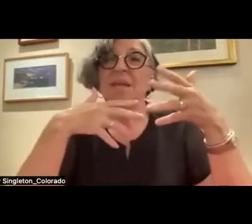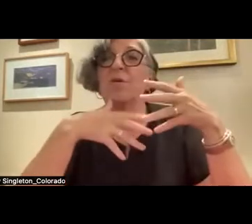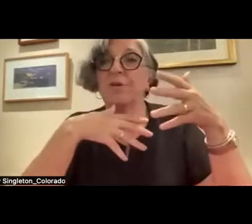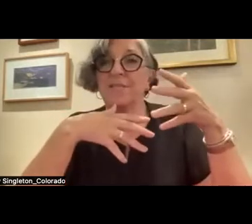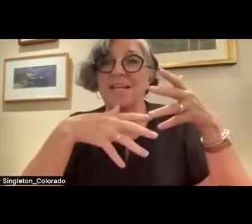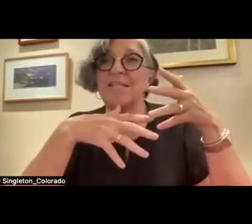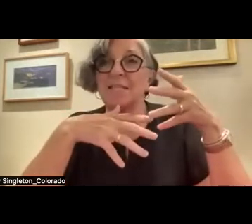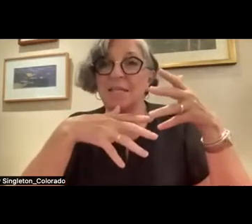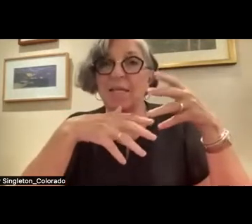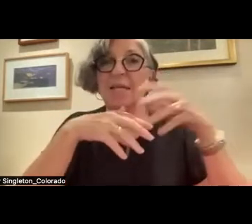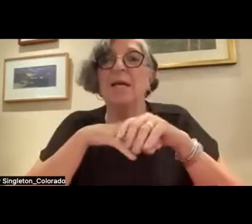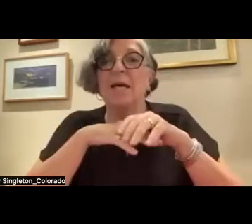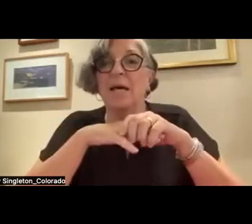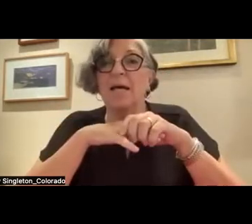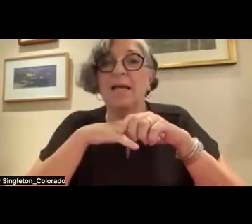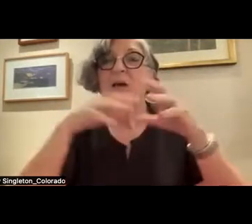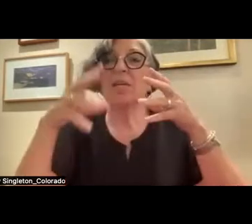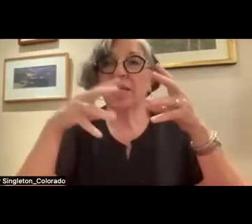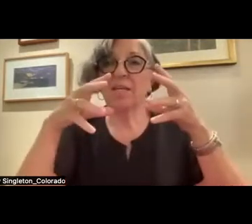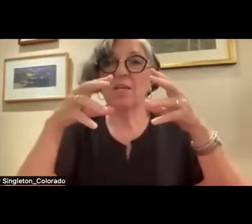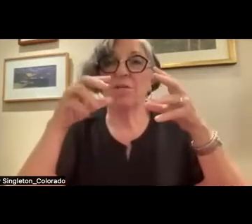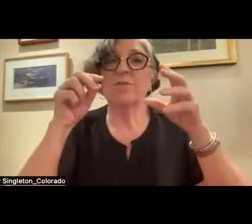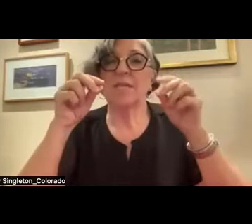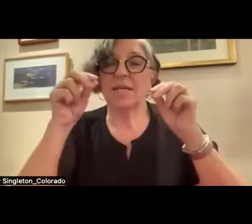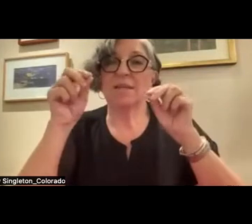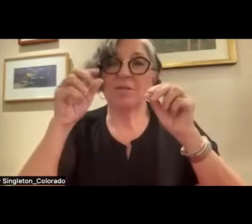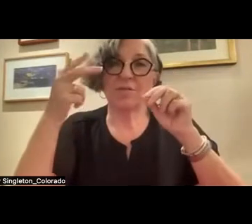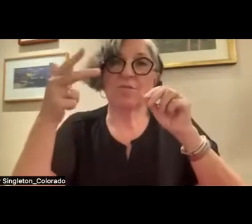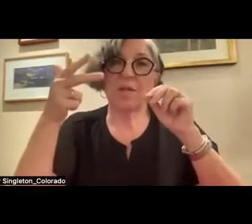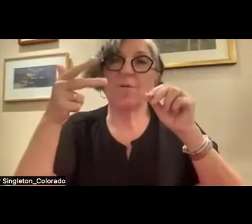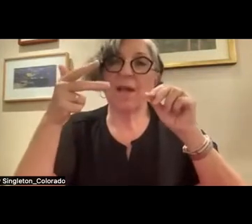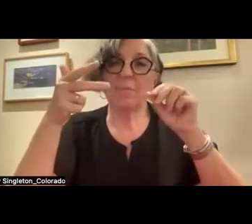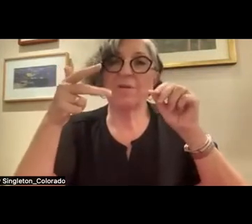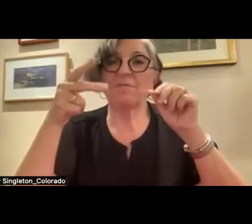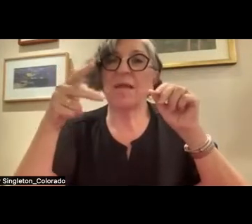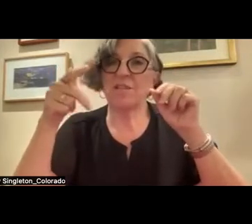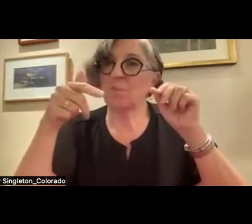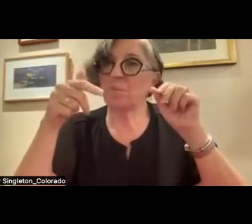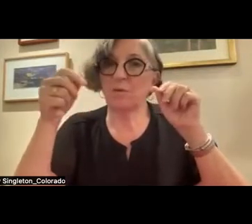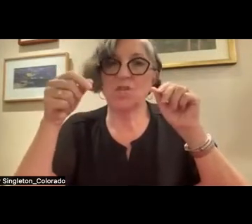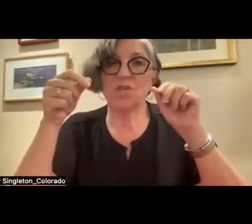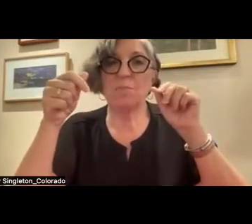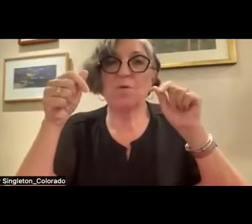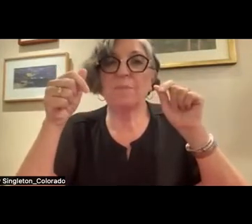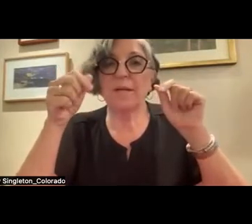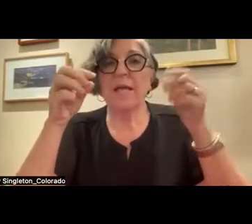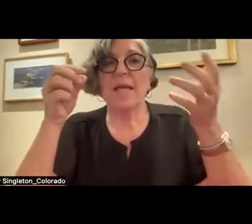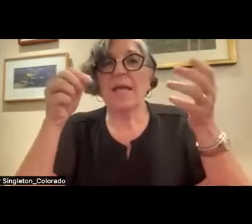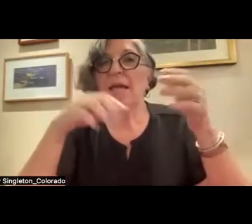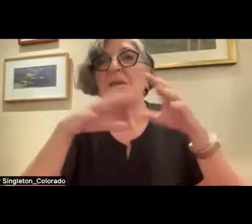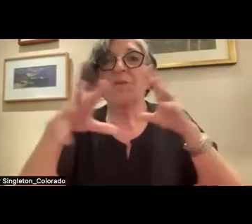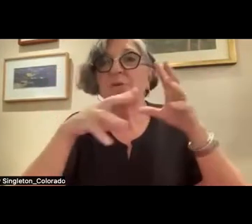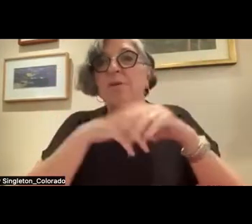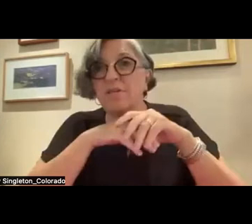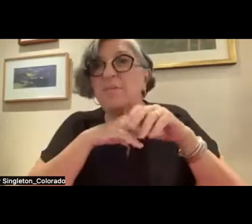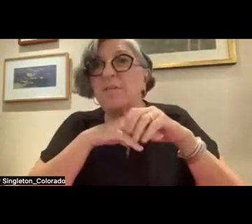a neighborhood density calculated using those three parameters of hand shape, location, and movement.